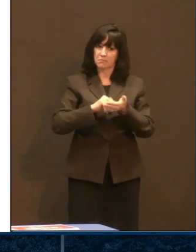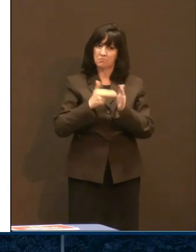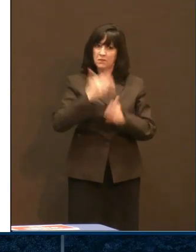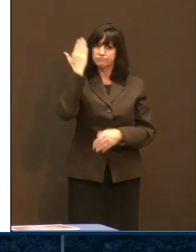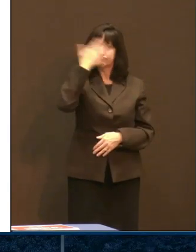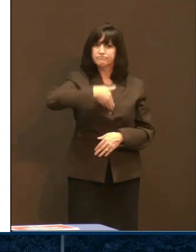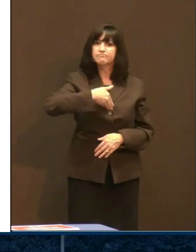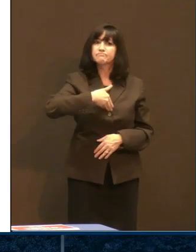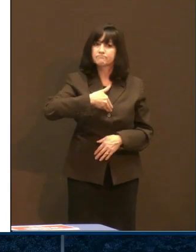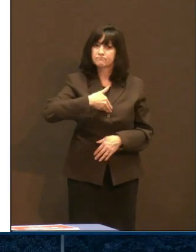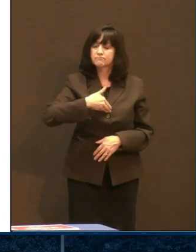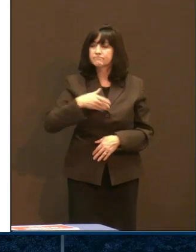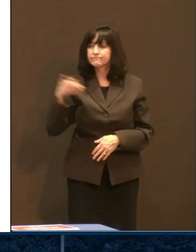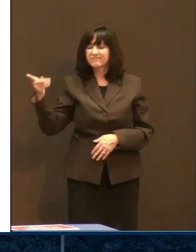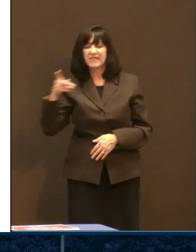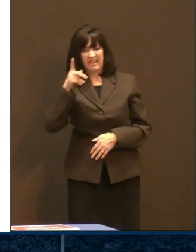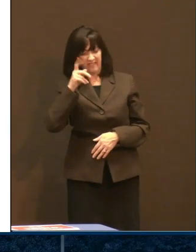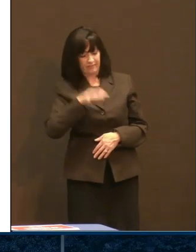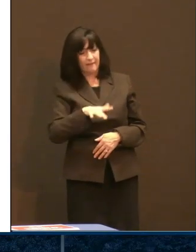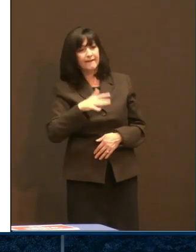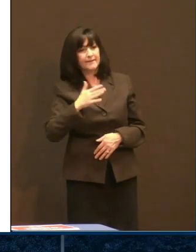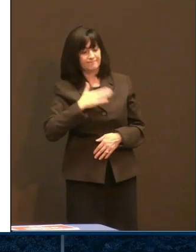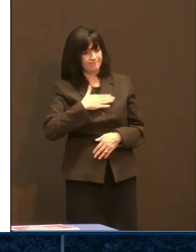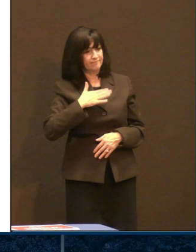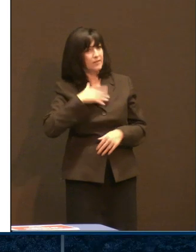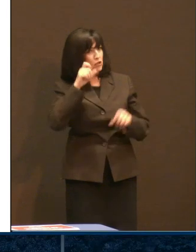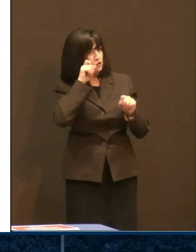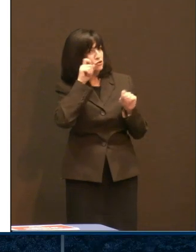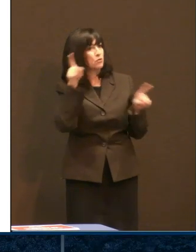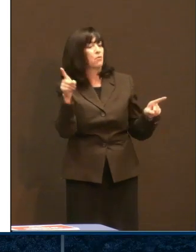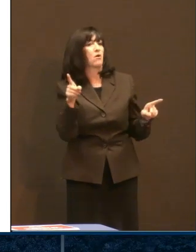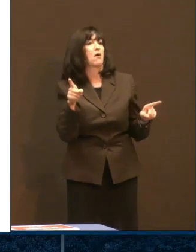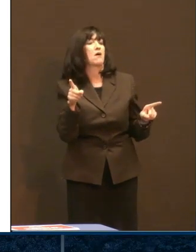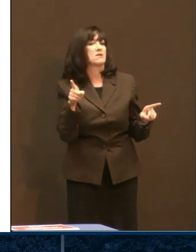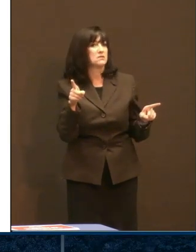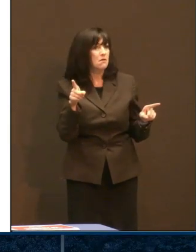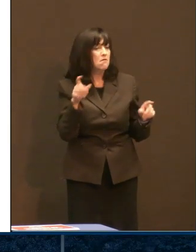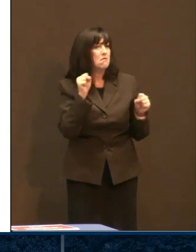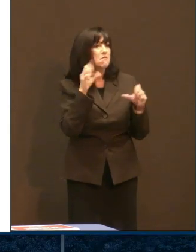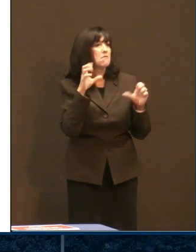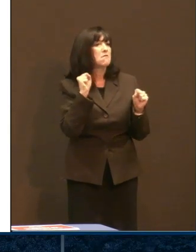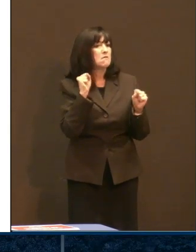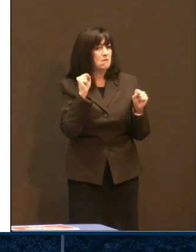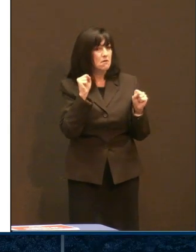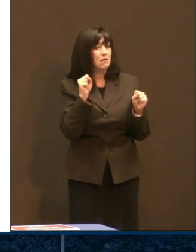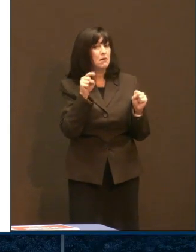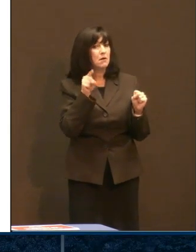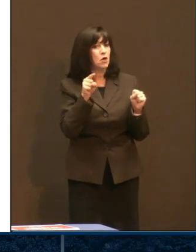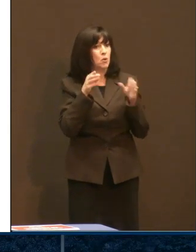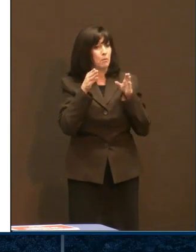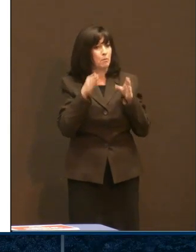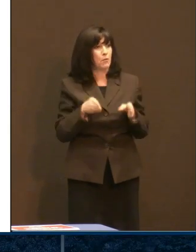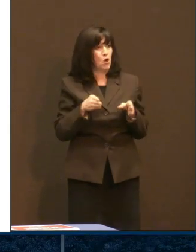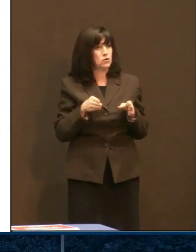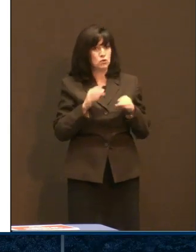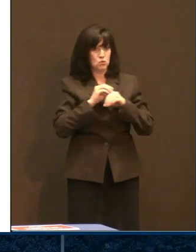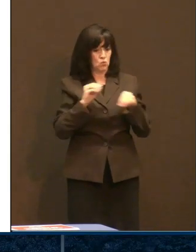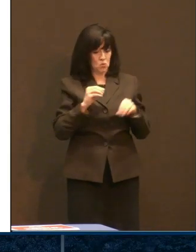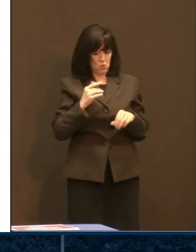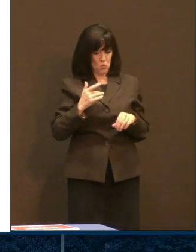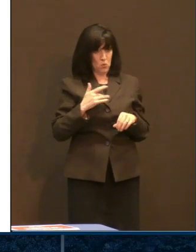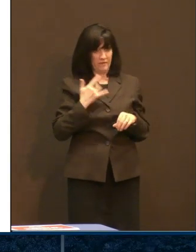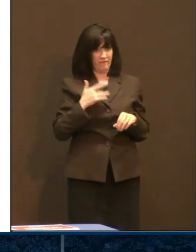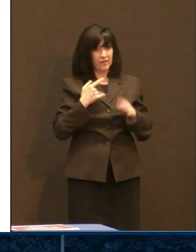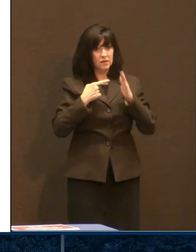biggest surprises is how prevalent asymptomatic infection is. I don't have the numbers